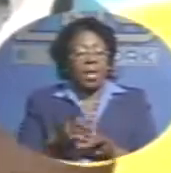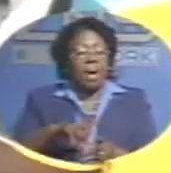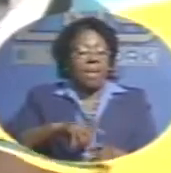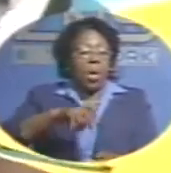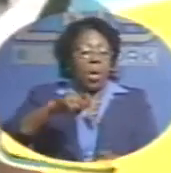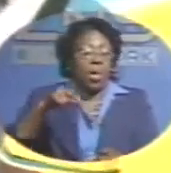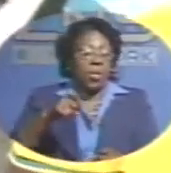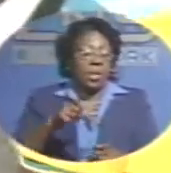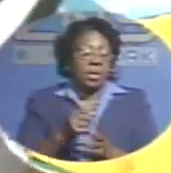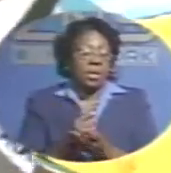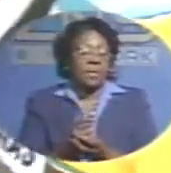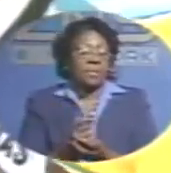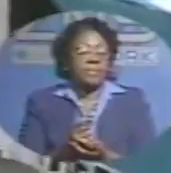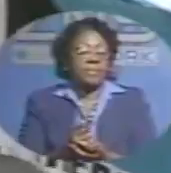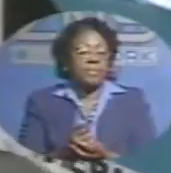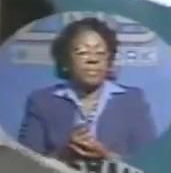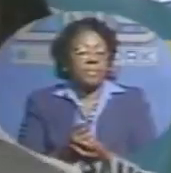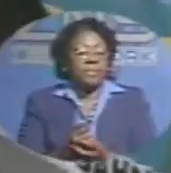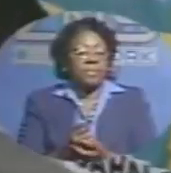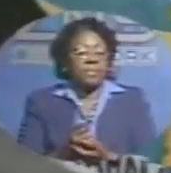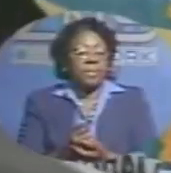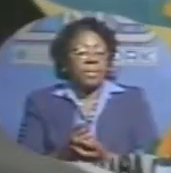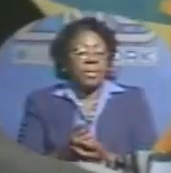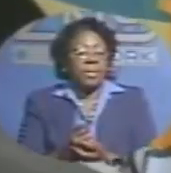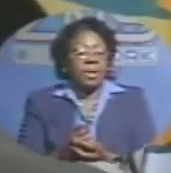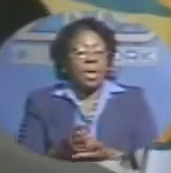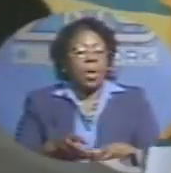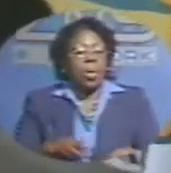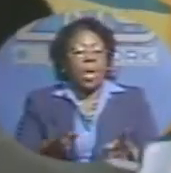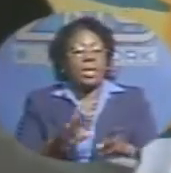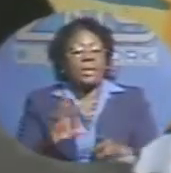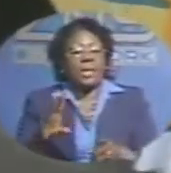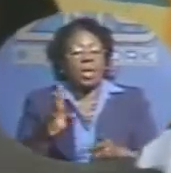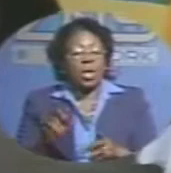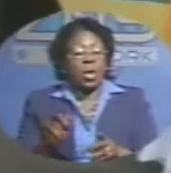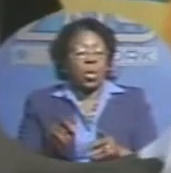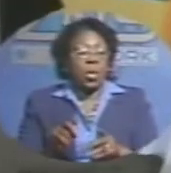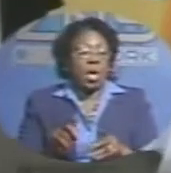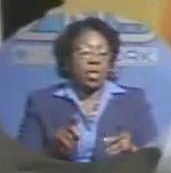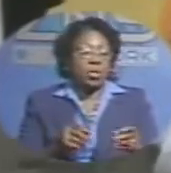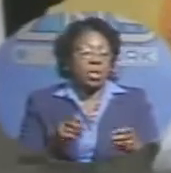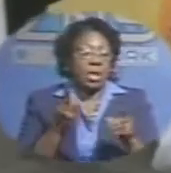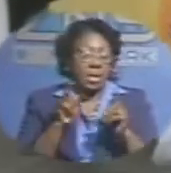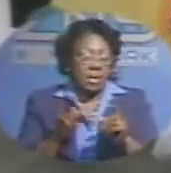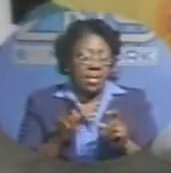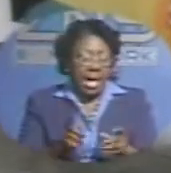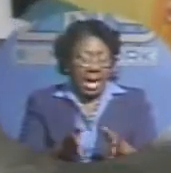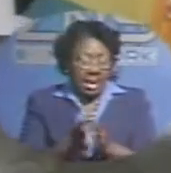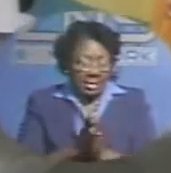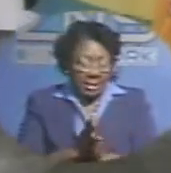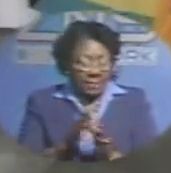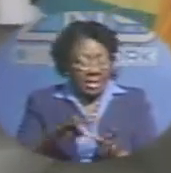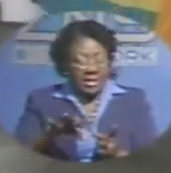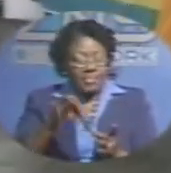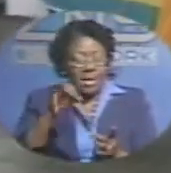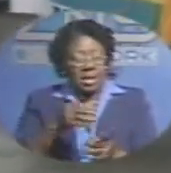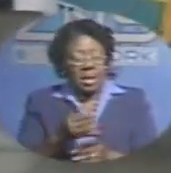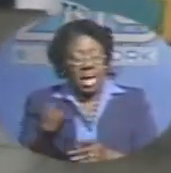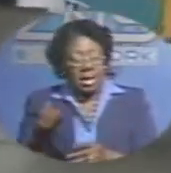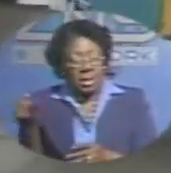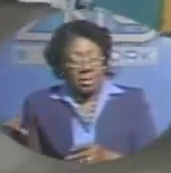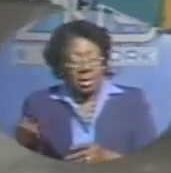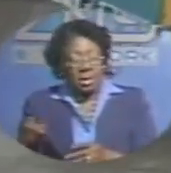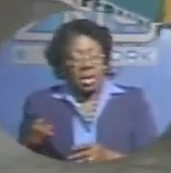openers, stuff like that. While there has been no unusual demand for any special item, the merchants, however,